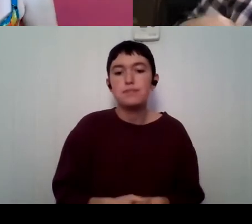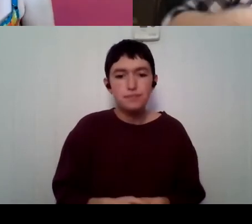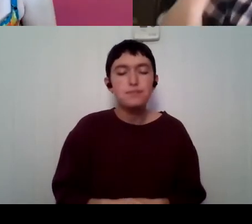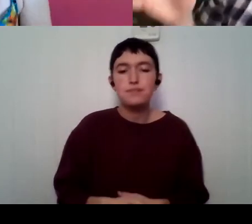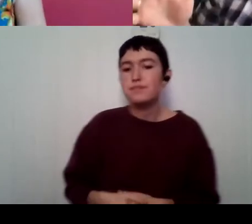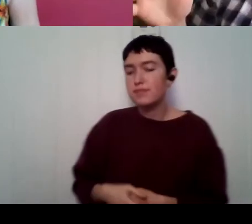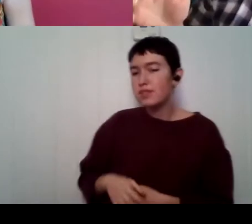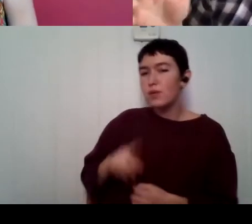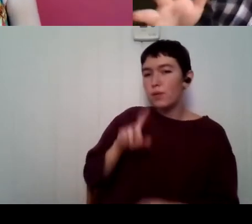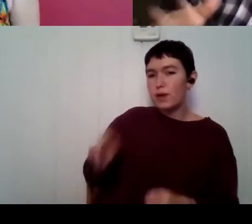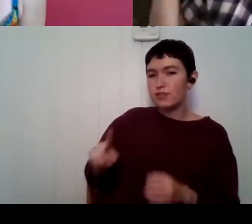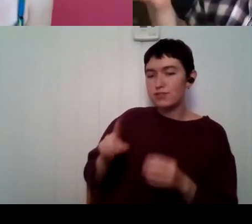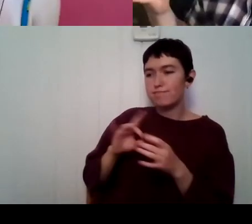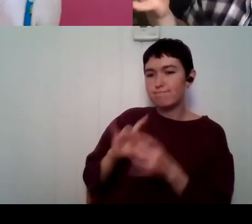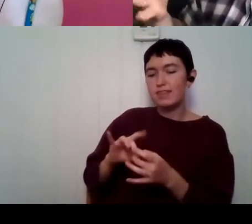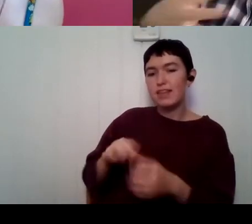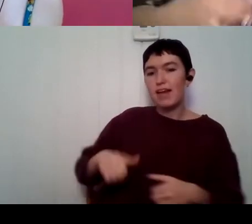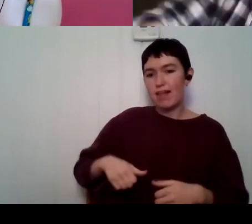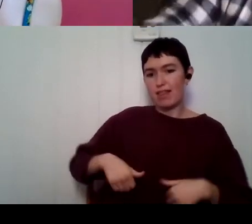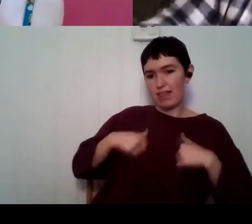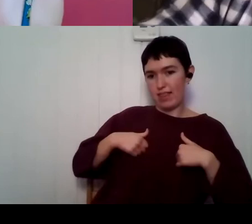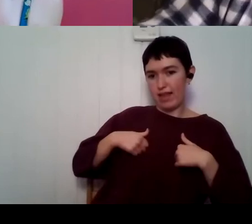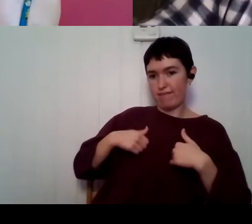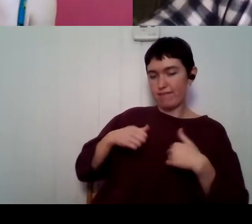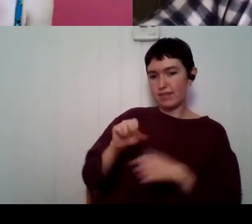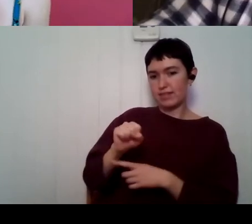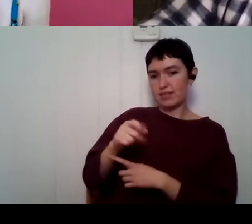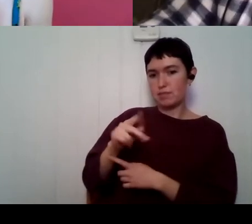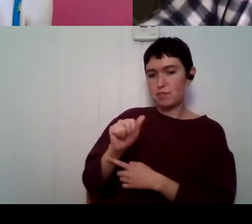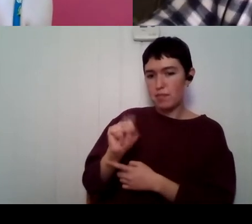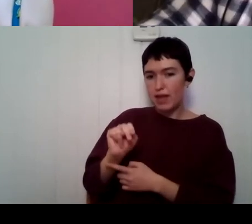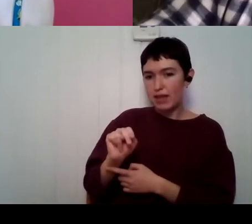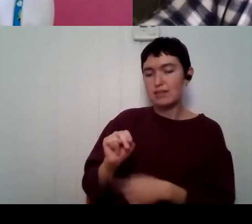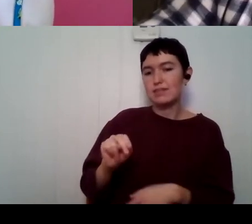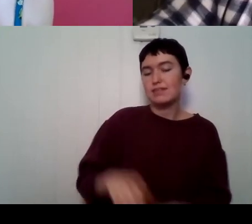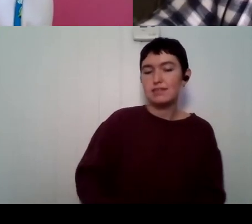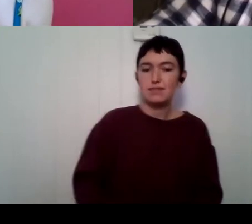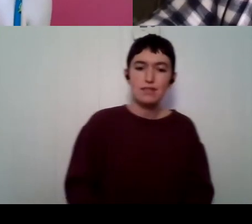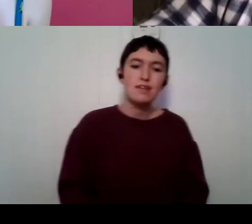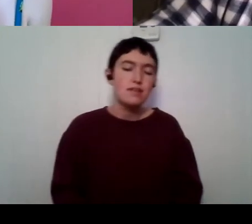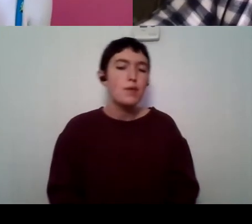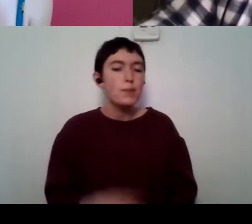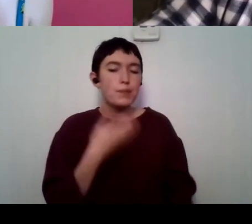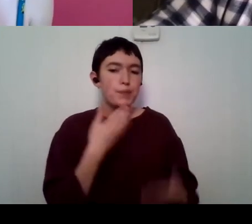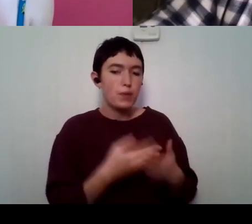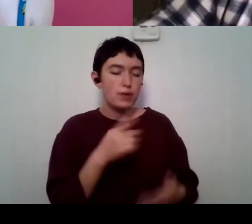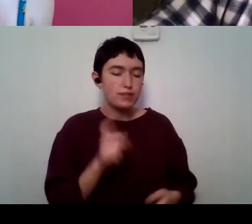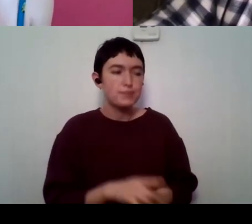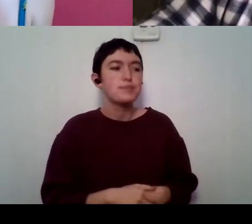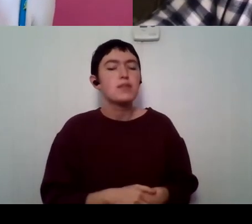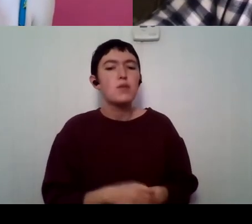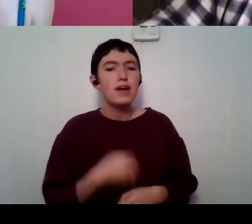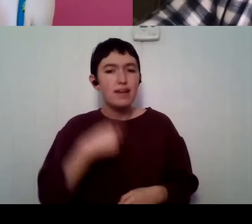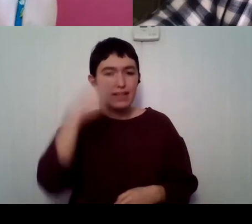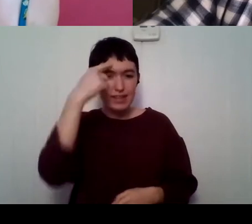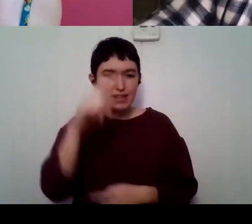lifespans, like about how long do they live, who lives the longest, that sort of thing. So that's a very good question. So I believe Tarzan, which